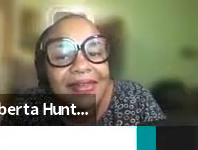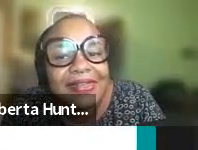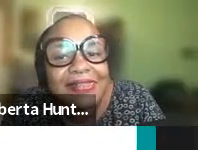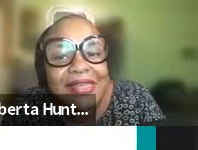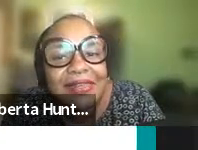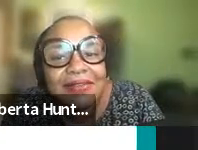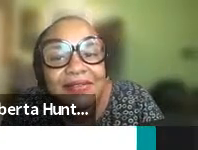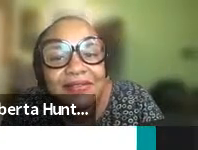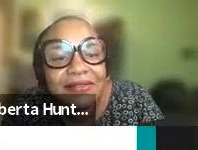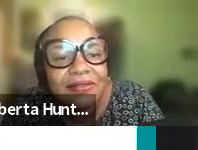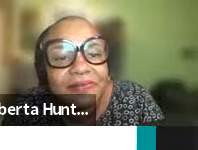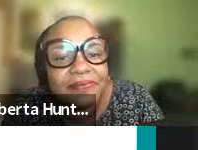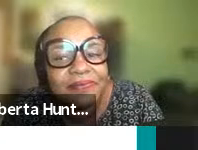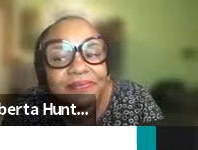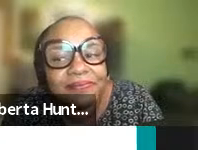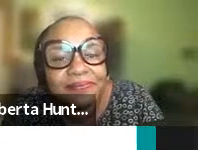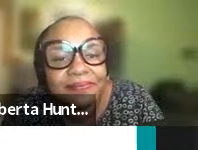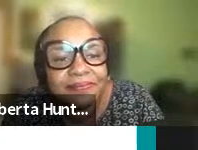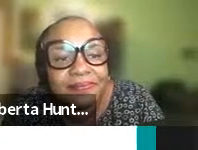Okay, next slide.